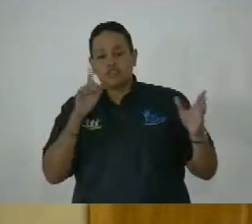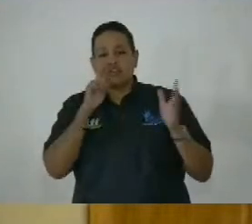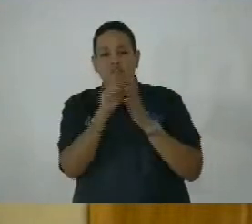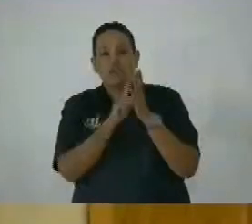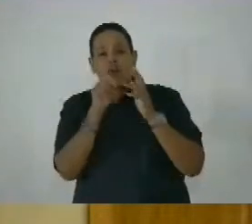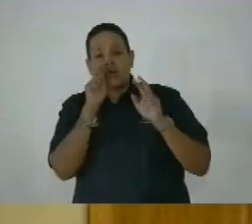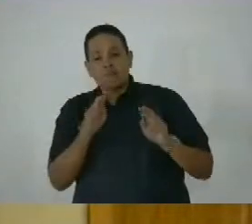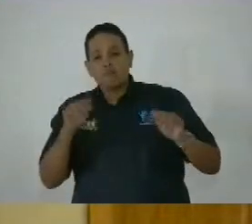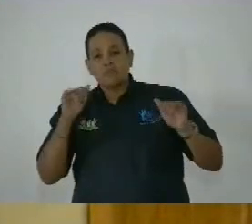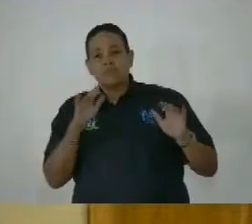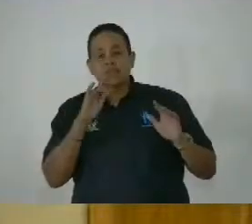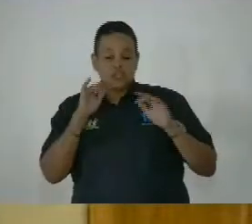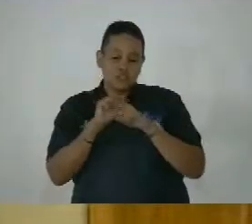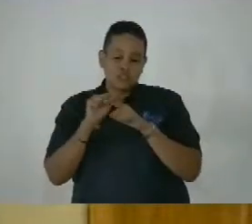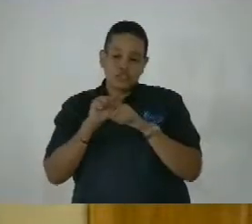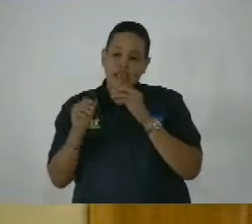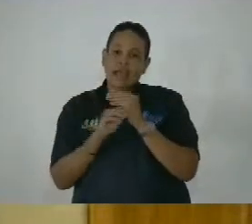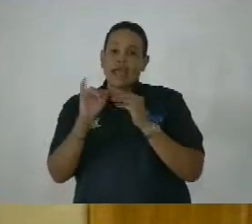Enforcement Standards and Training,